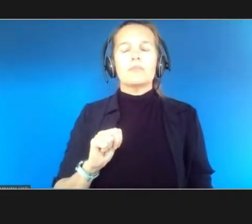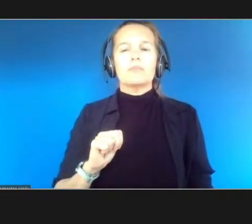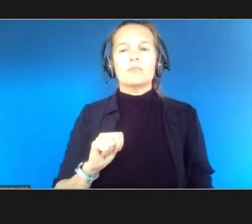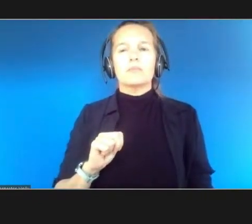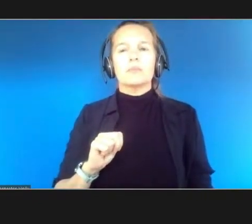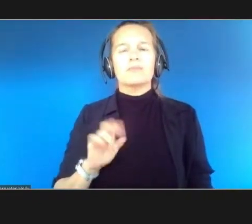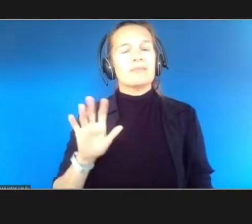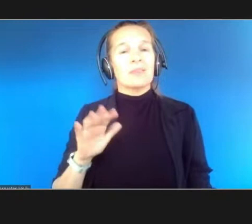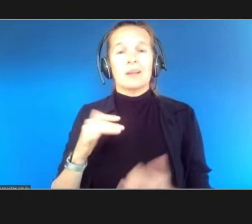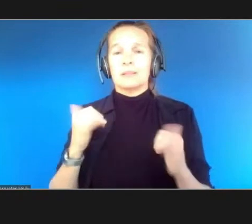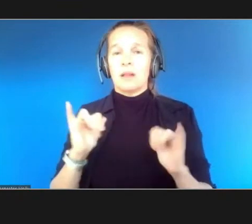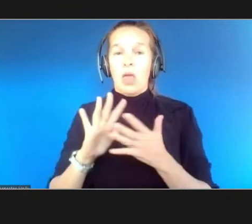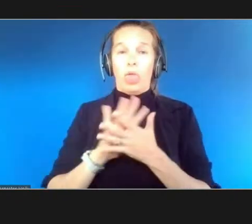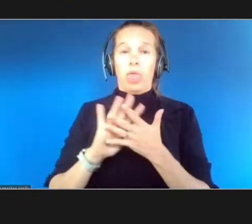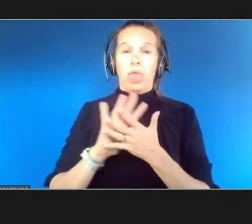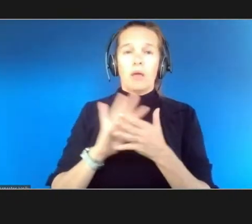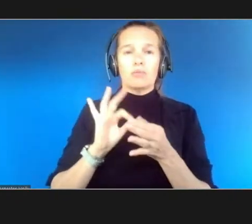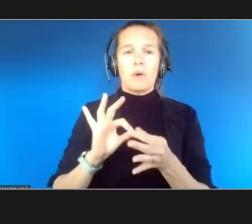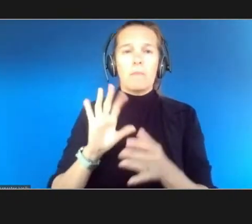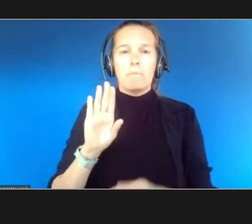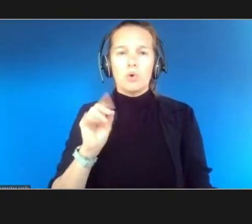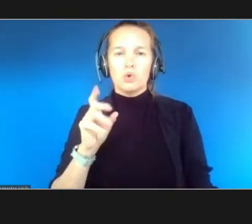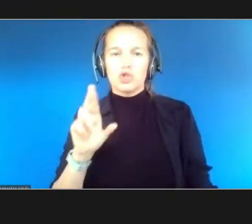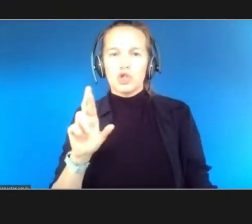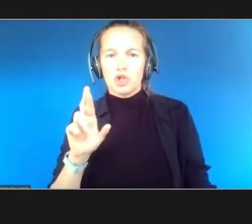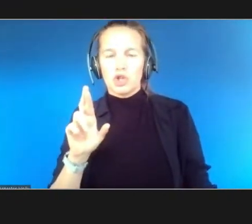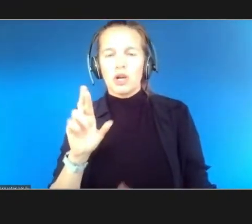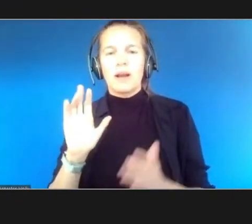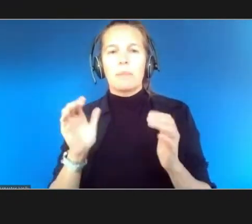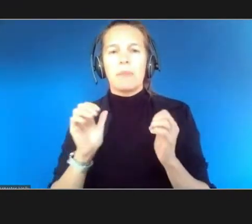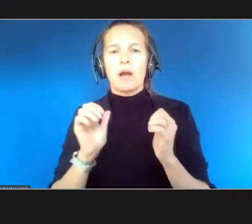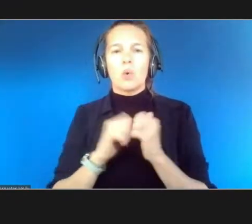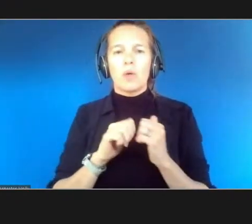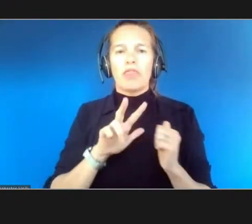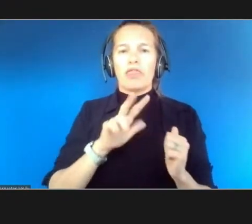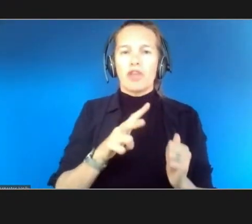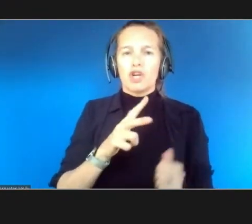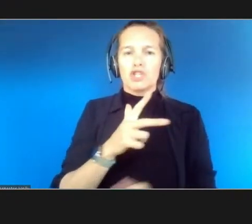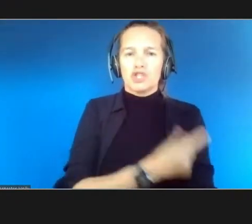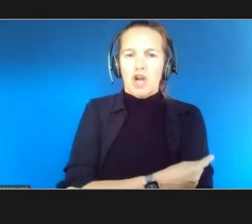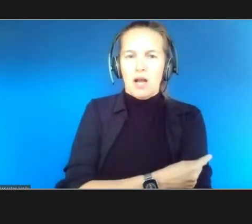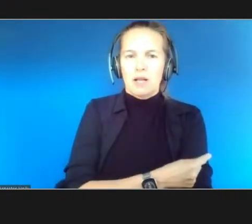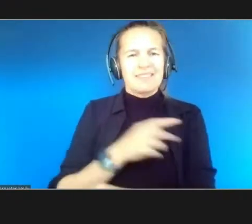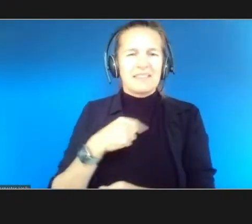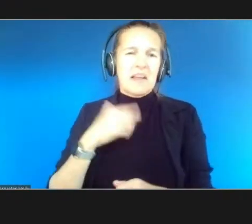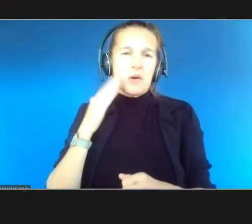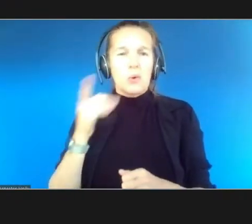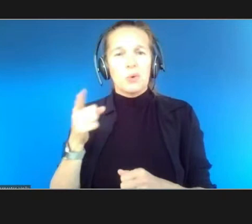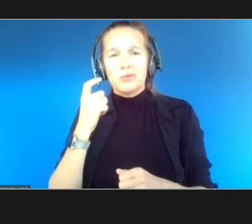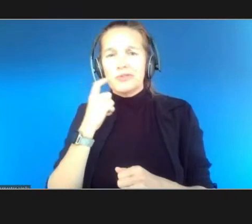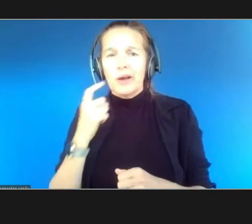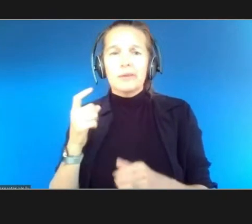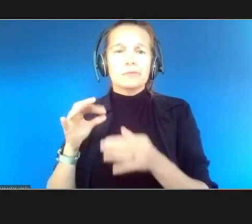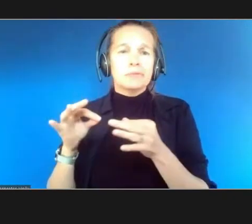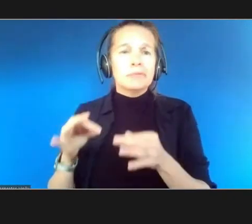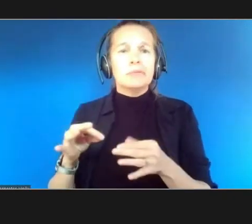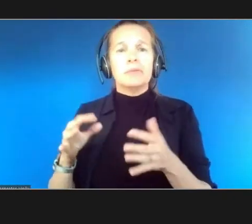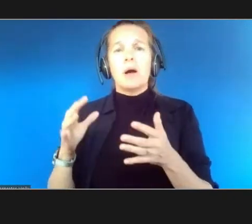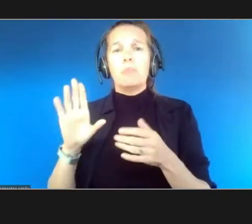the booster versus the third shot. And I know you just went on about the booster has not been approved